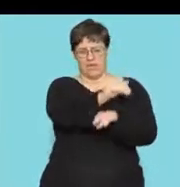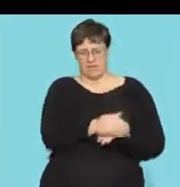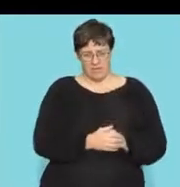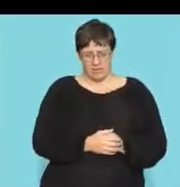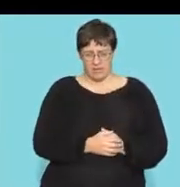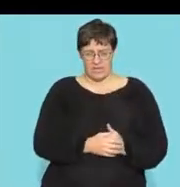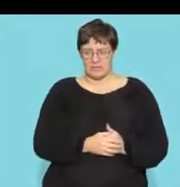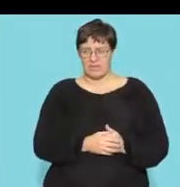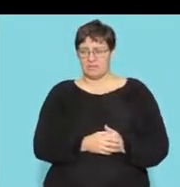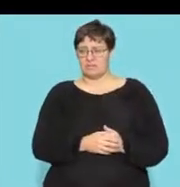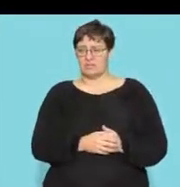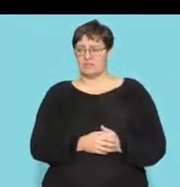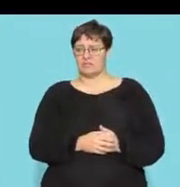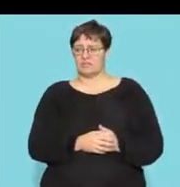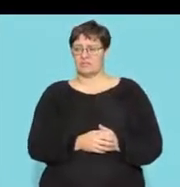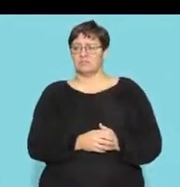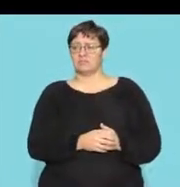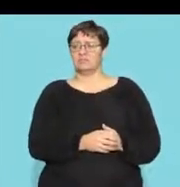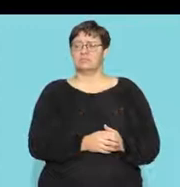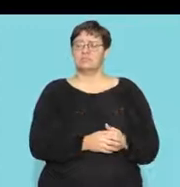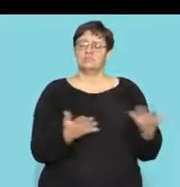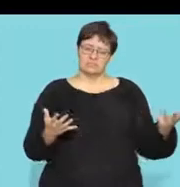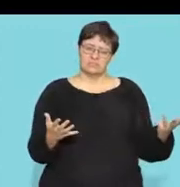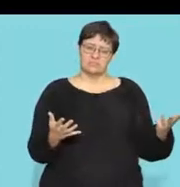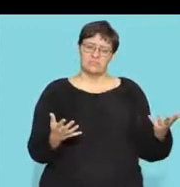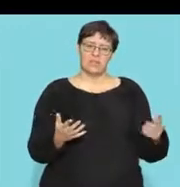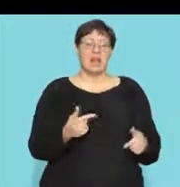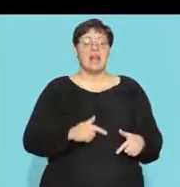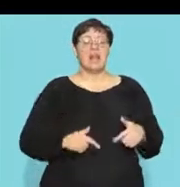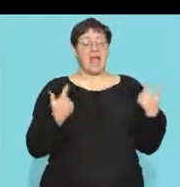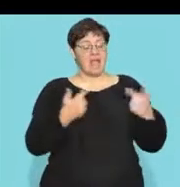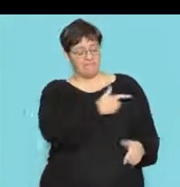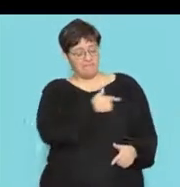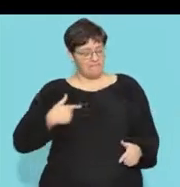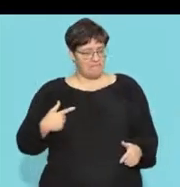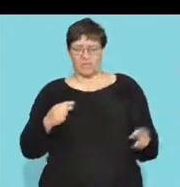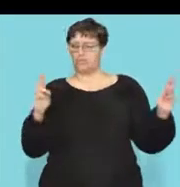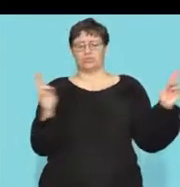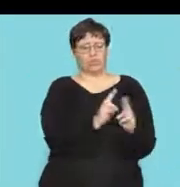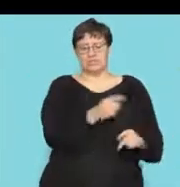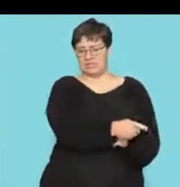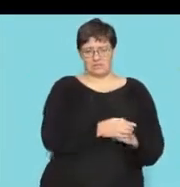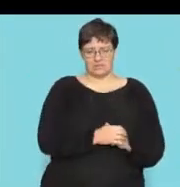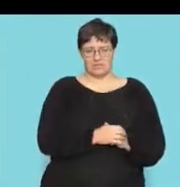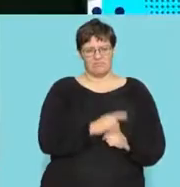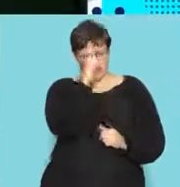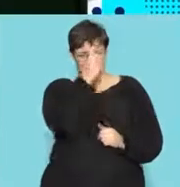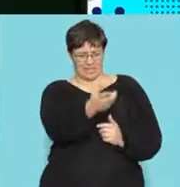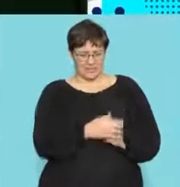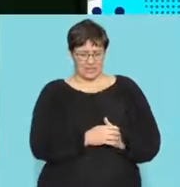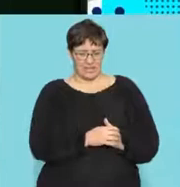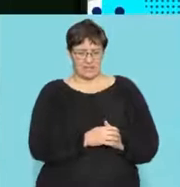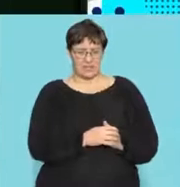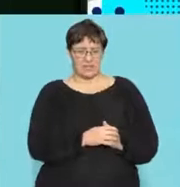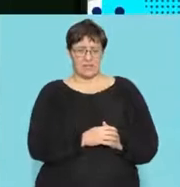right? And it has a relatively short lifespan. That's true. Think about it.